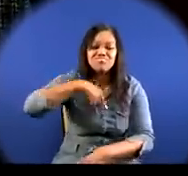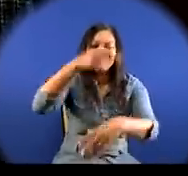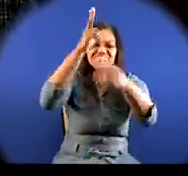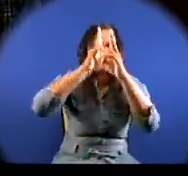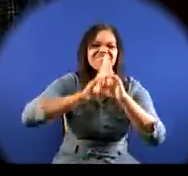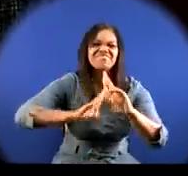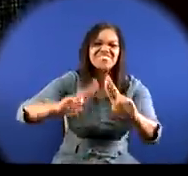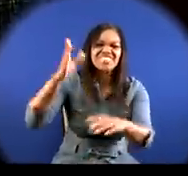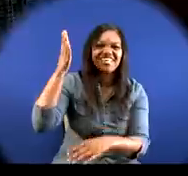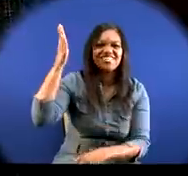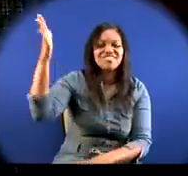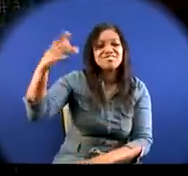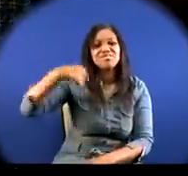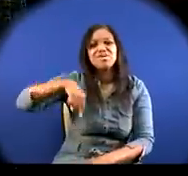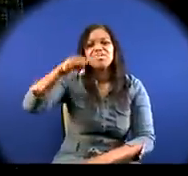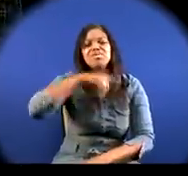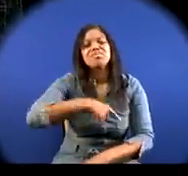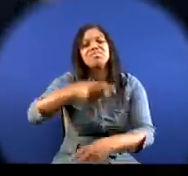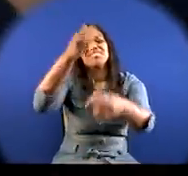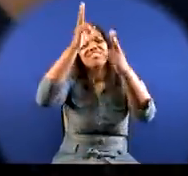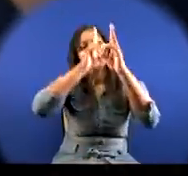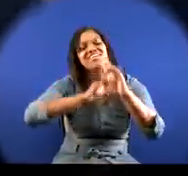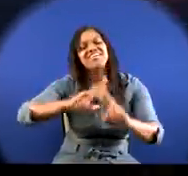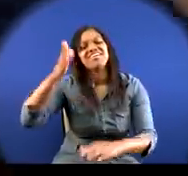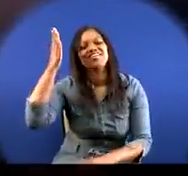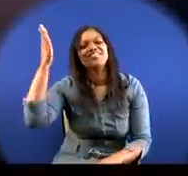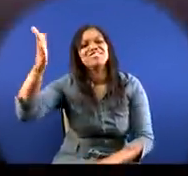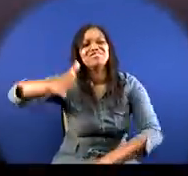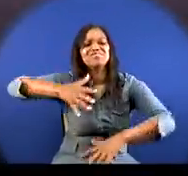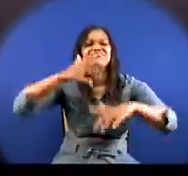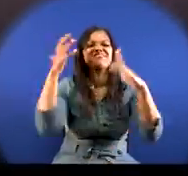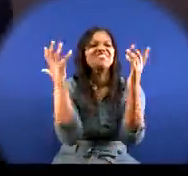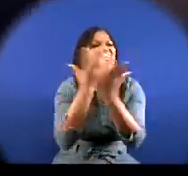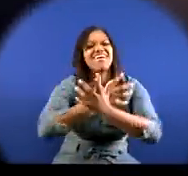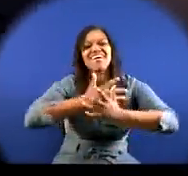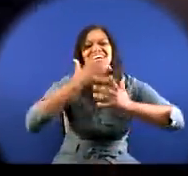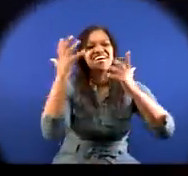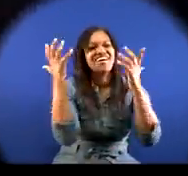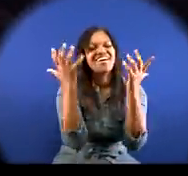you, and we honor you.